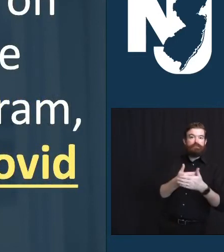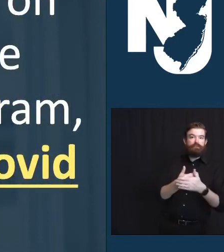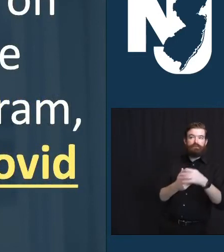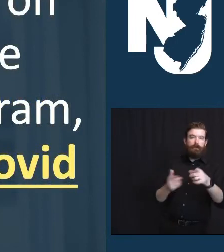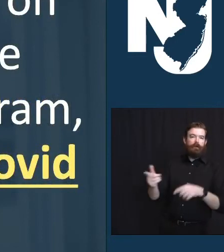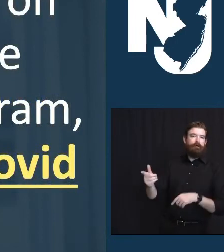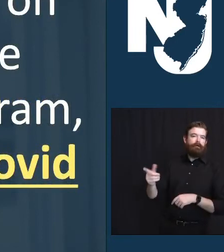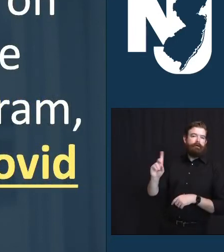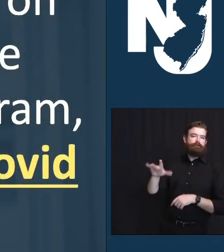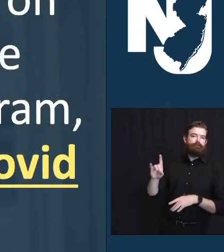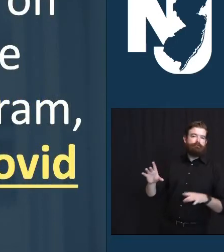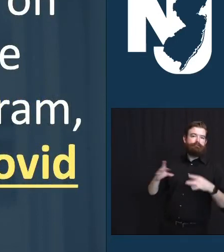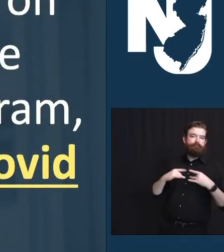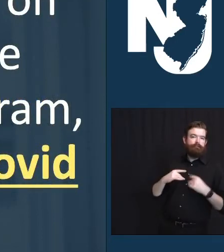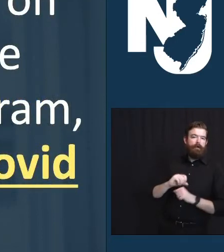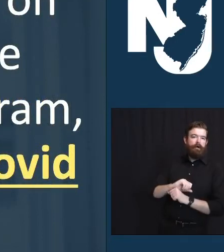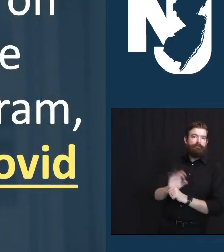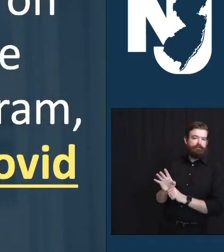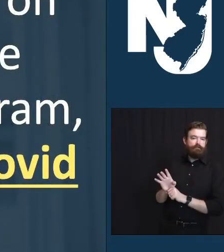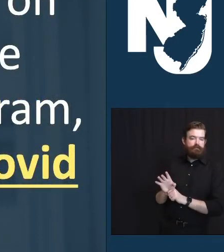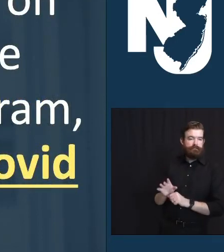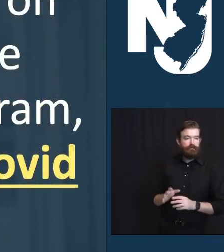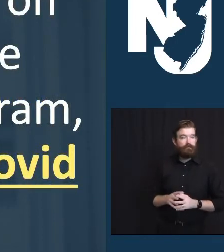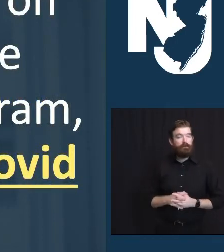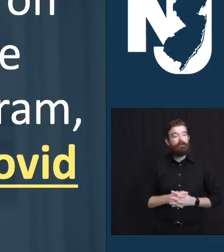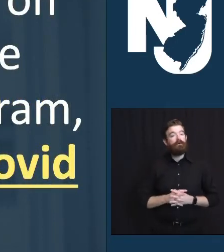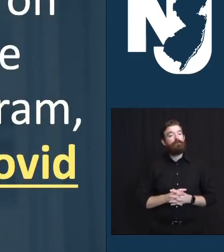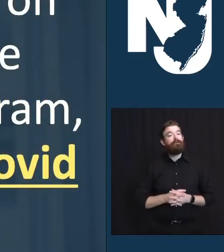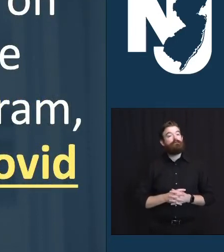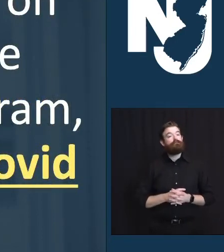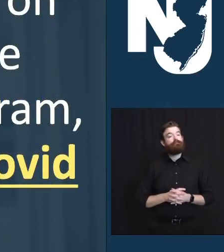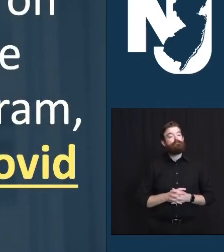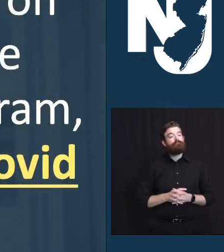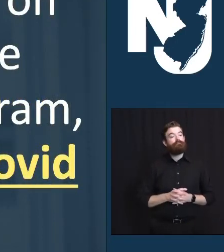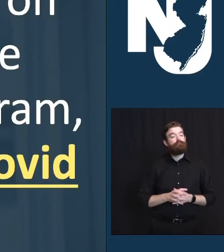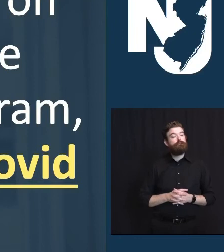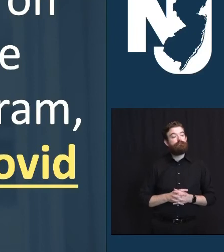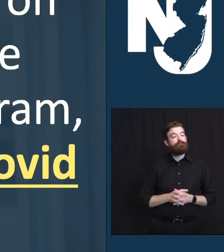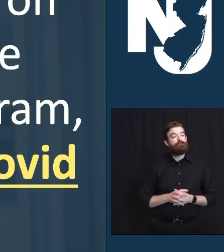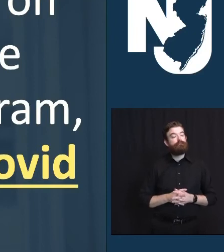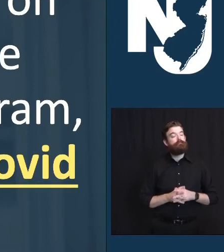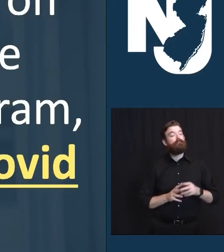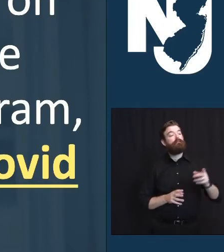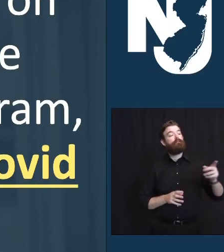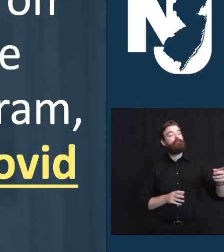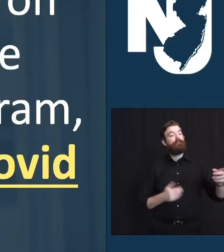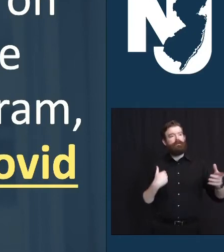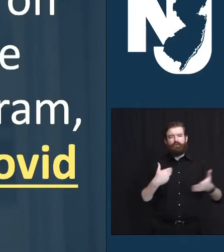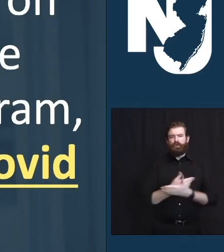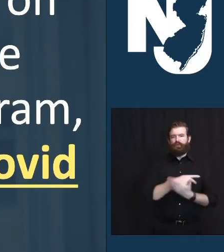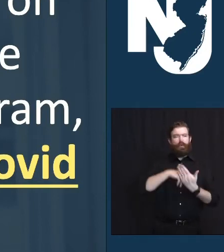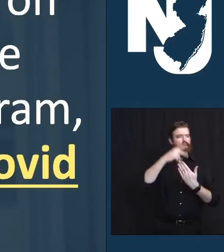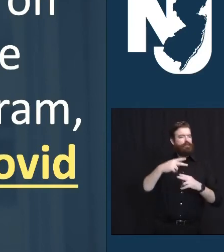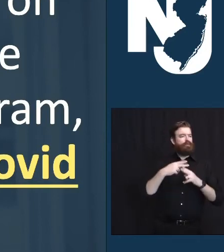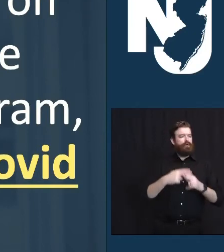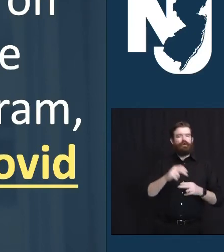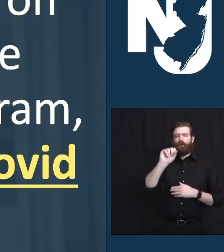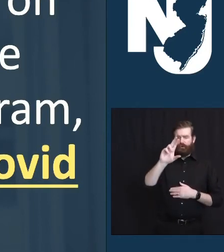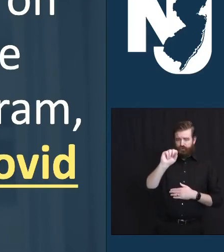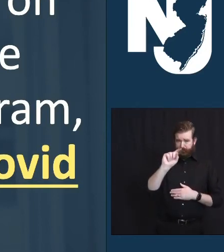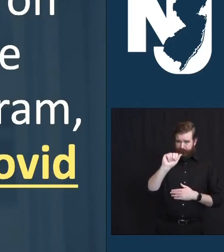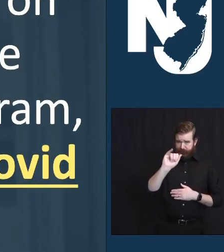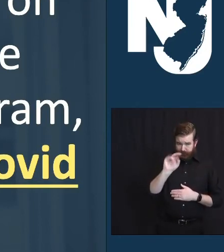New Jersey Economic Development Authority's new Sustain and Serve NJ program, through which organizations can receive grant support for